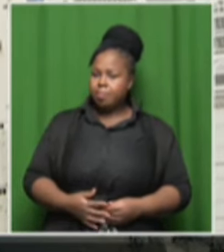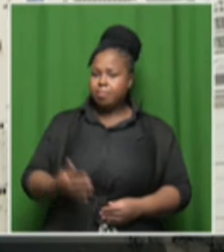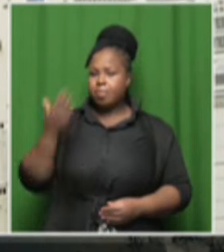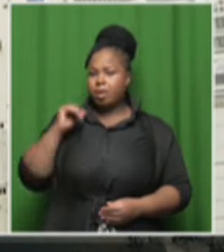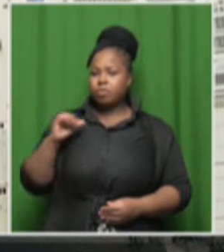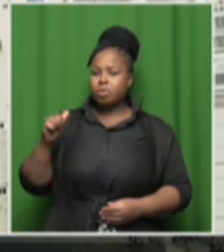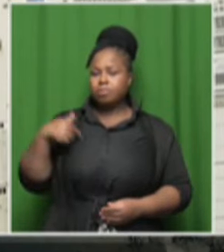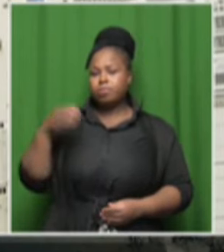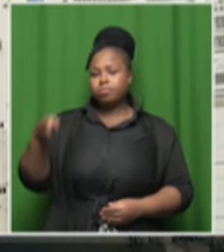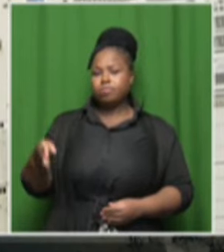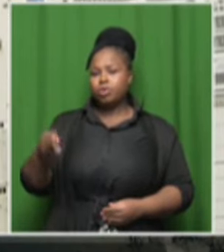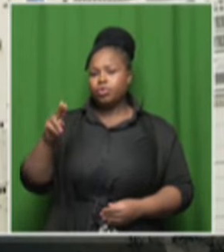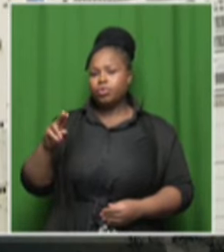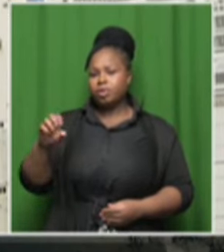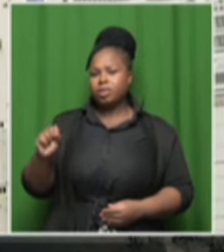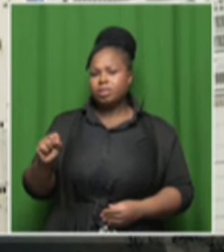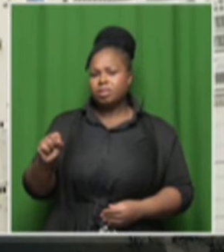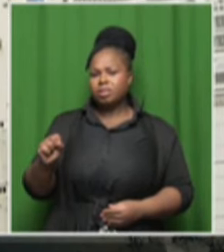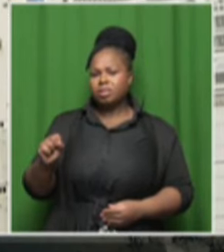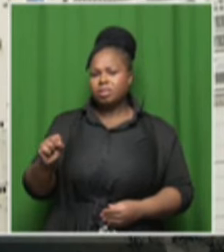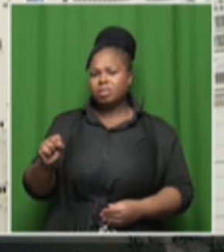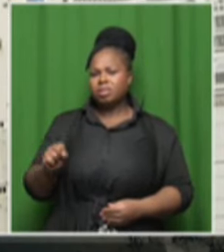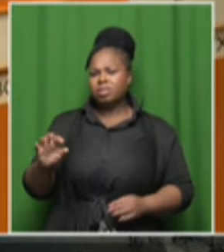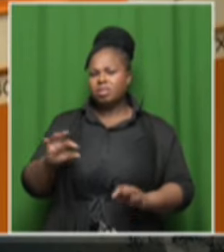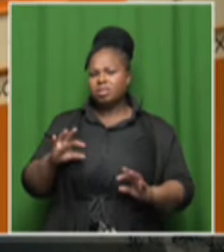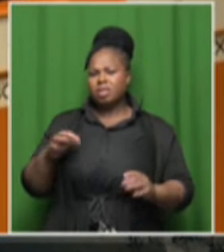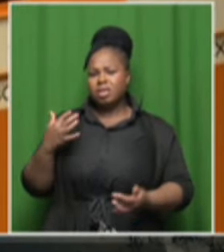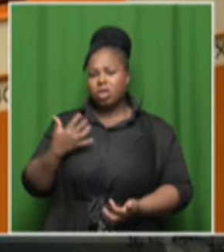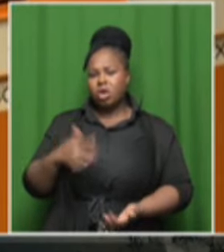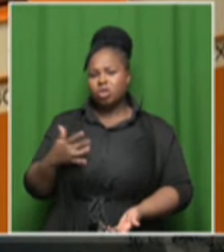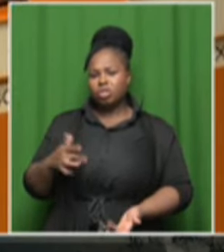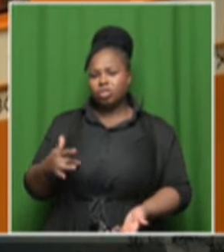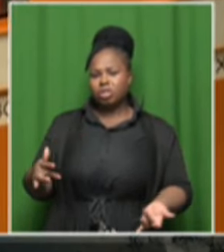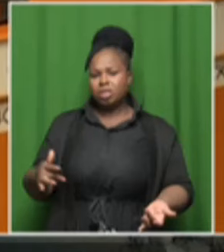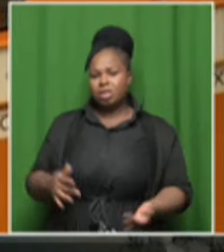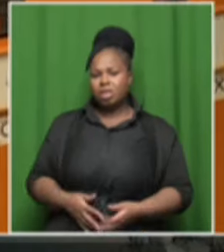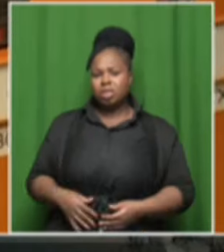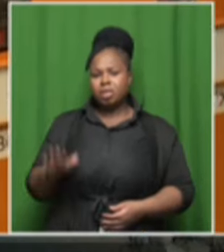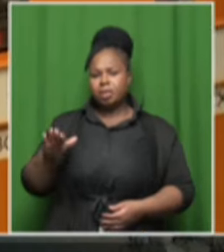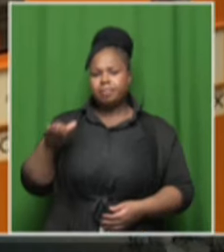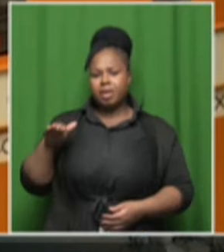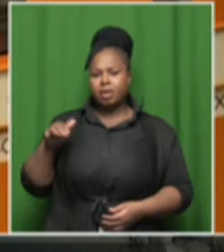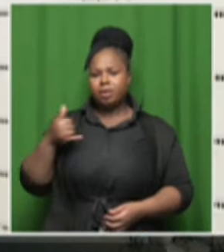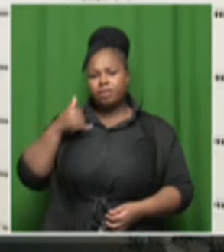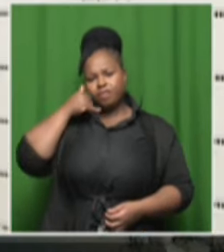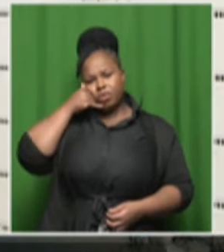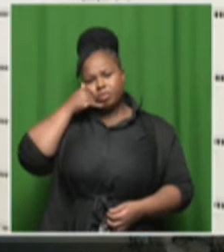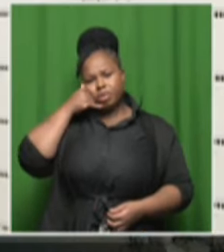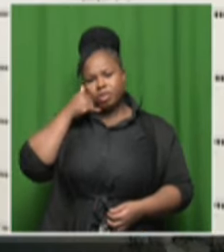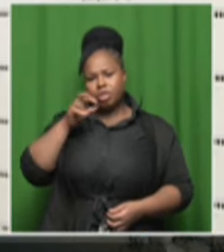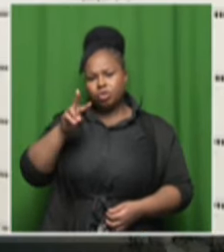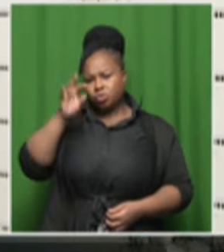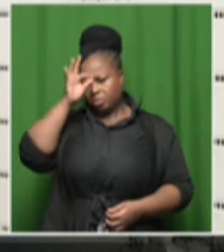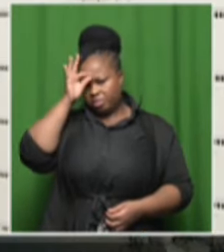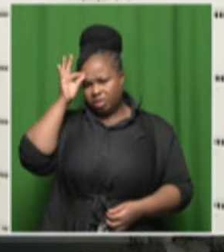week, and all of a sudden, my credit card had a transaction in Argentina. And my bank phoned me in less than 2 minutes and said, this doesn't look